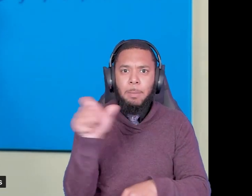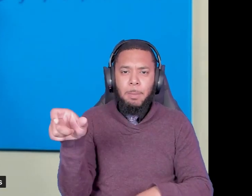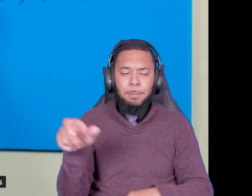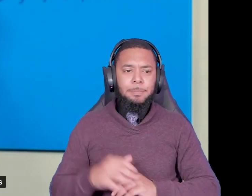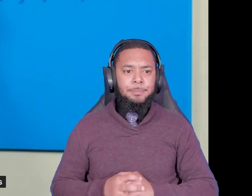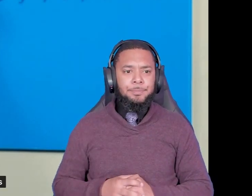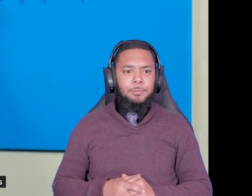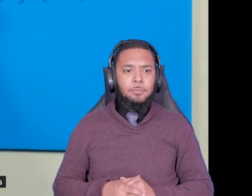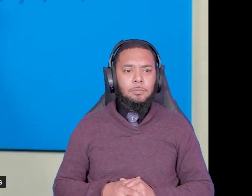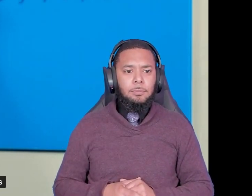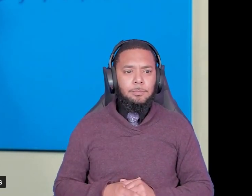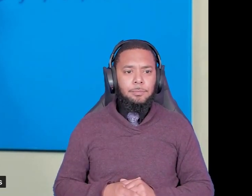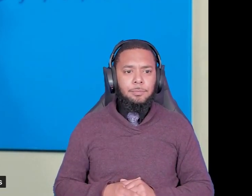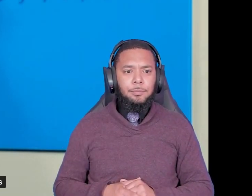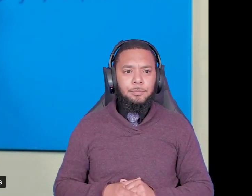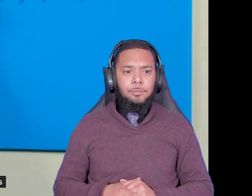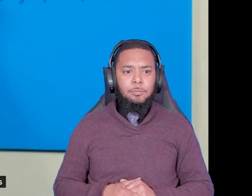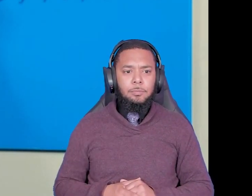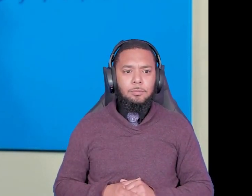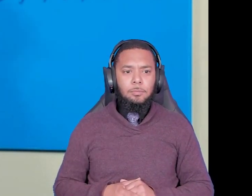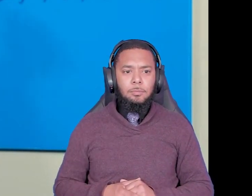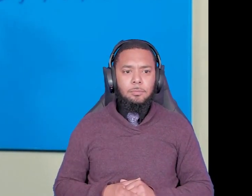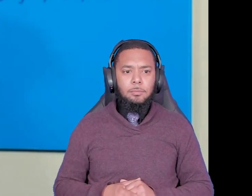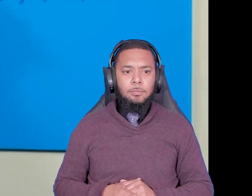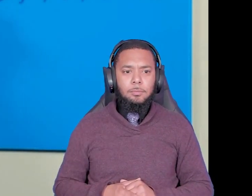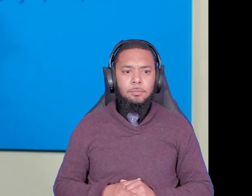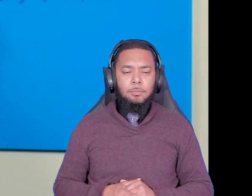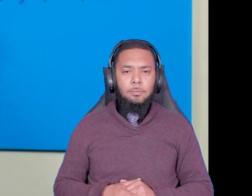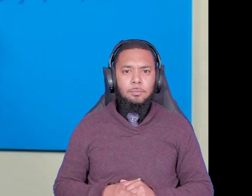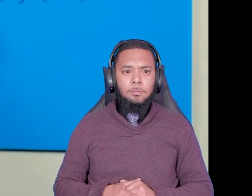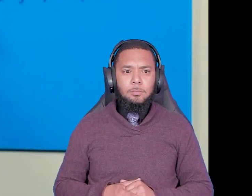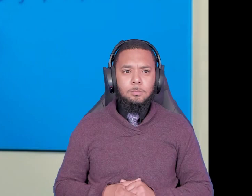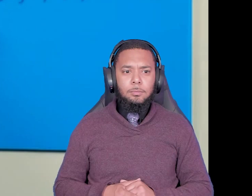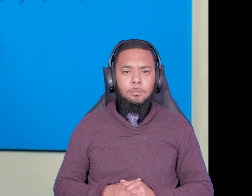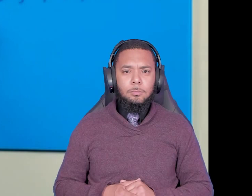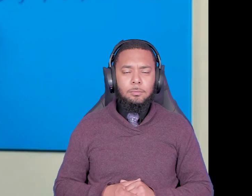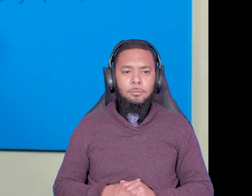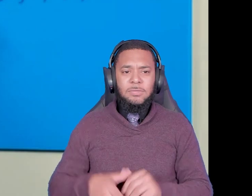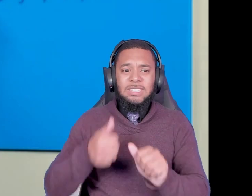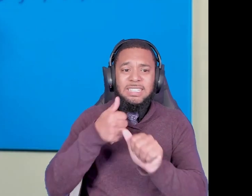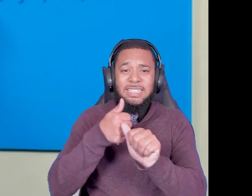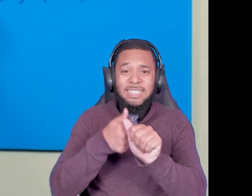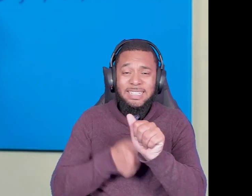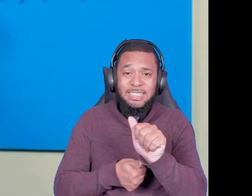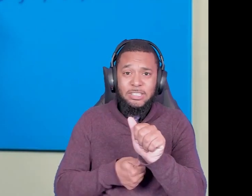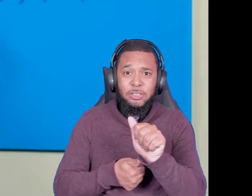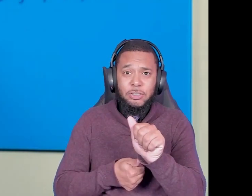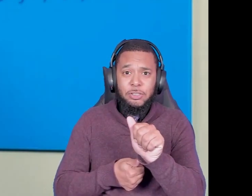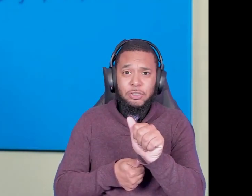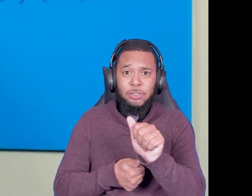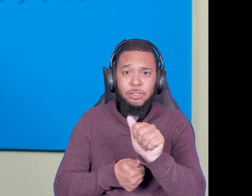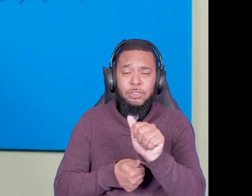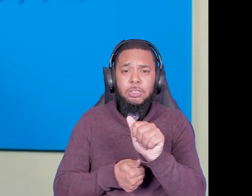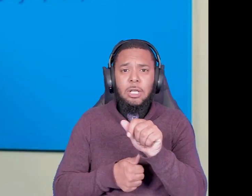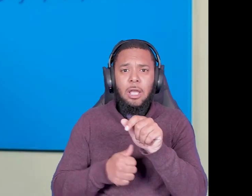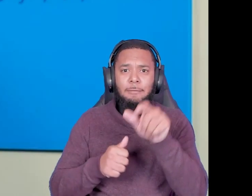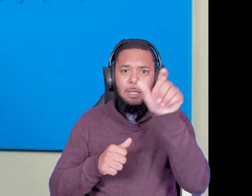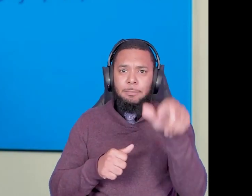to us, each of these spots, starting at the right side, goes up by a power of